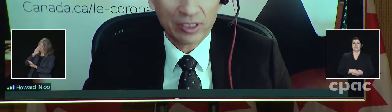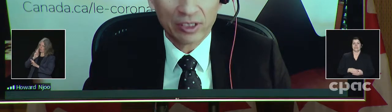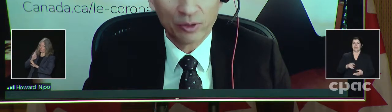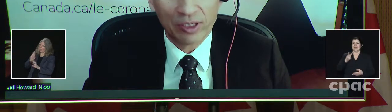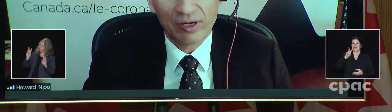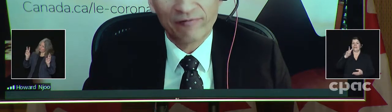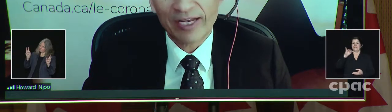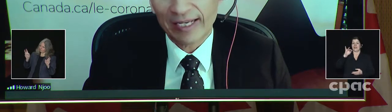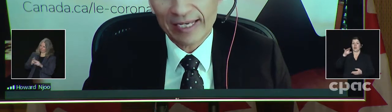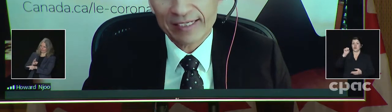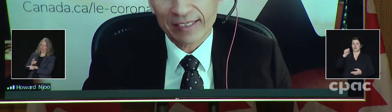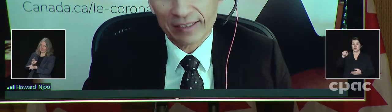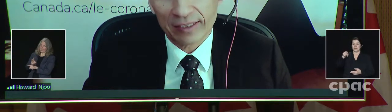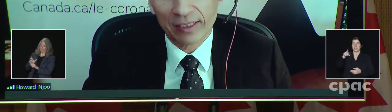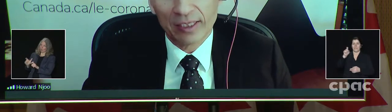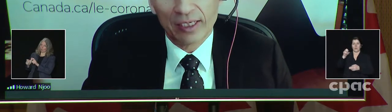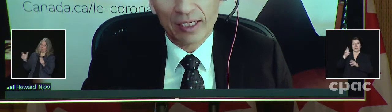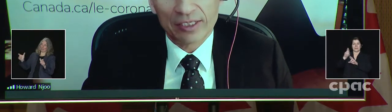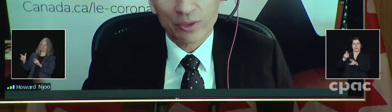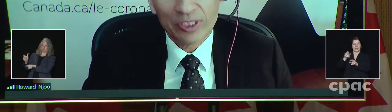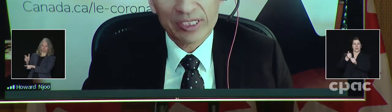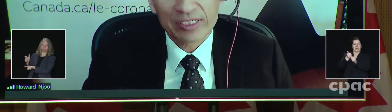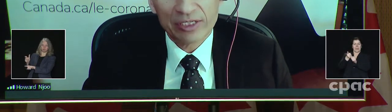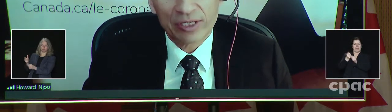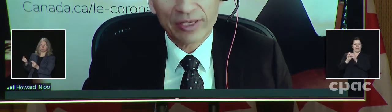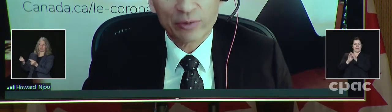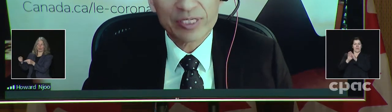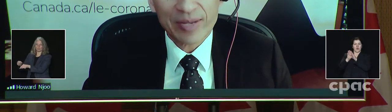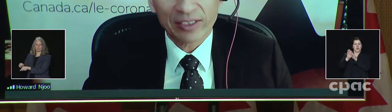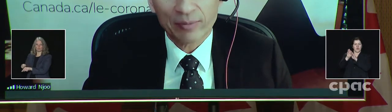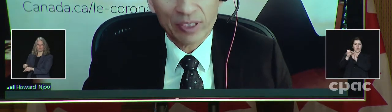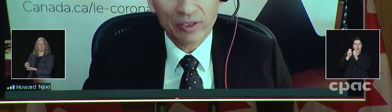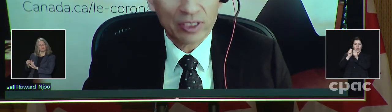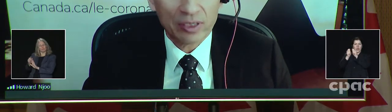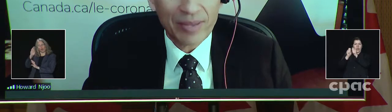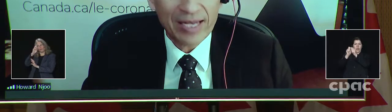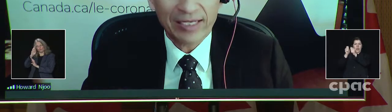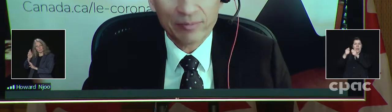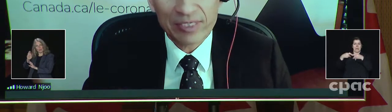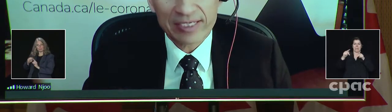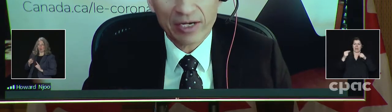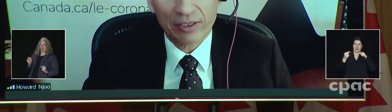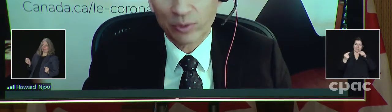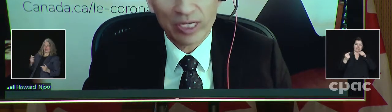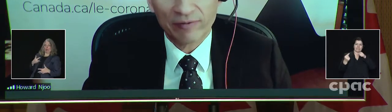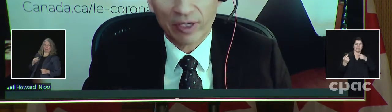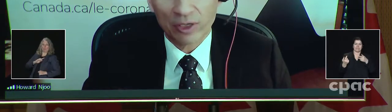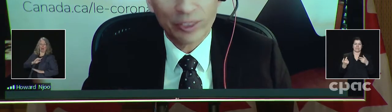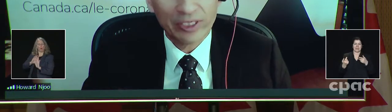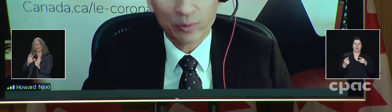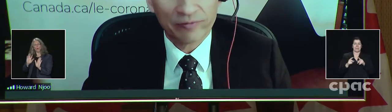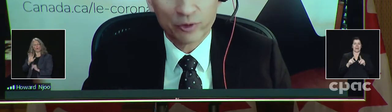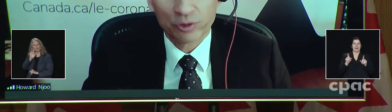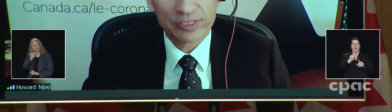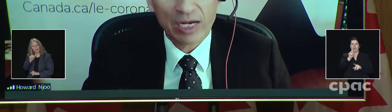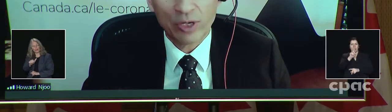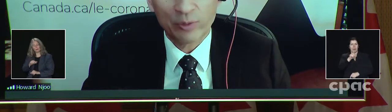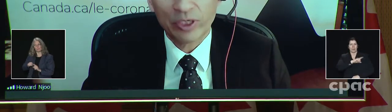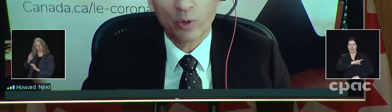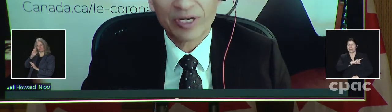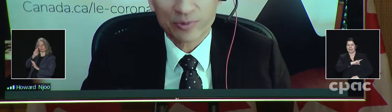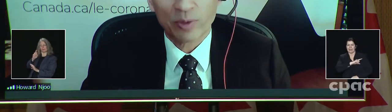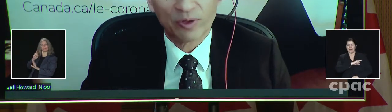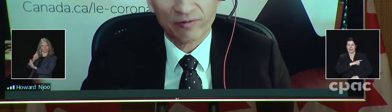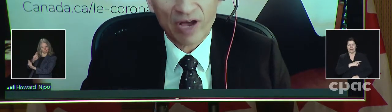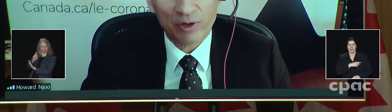we, fight against it. And so we just need to, I think, respect it, but not to panic and be scared. We have a great number of tools now, and we